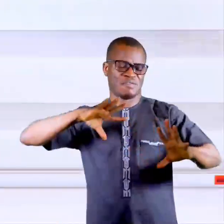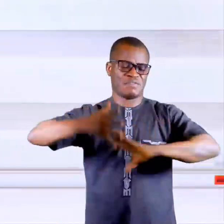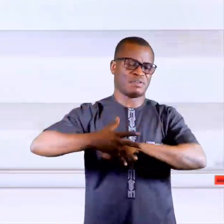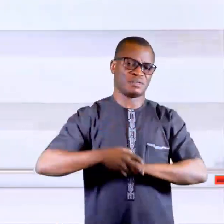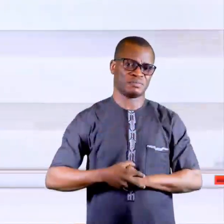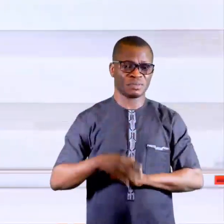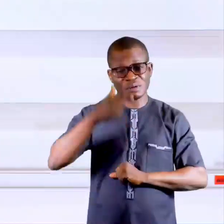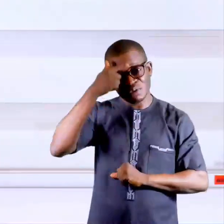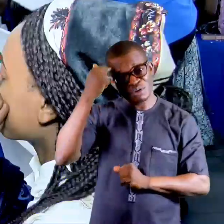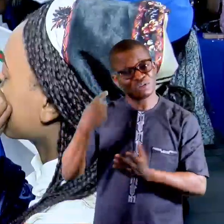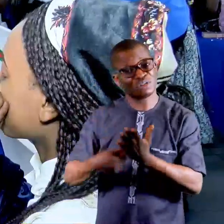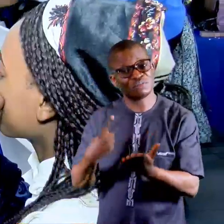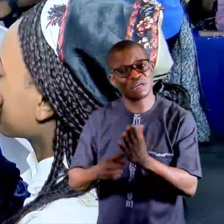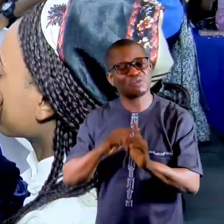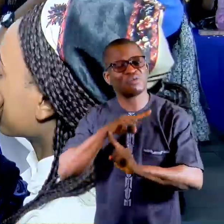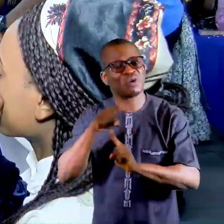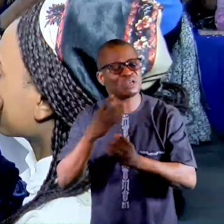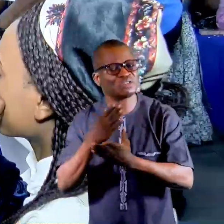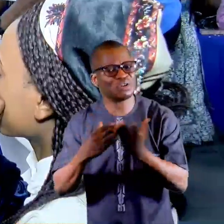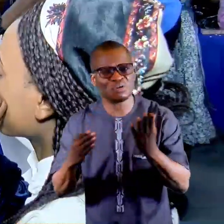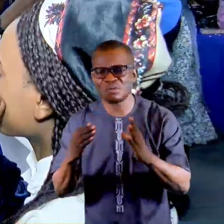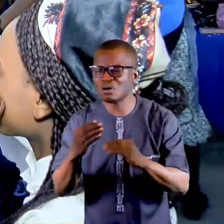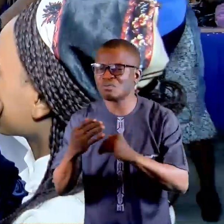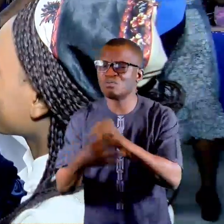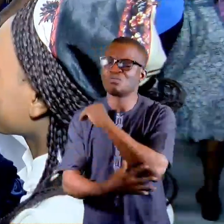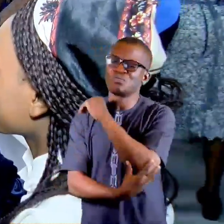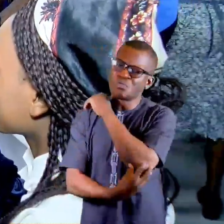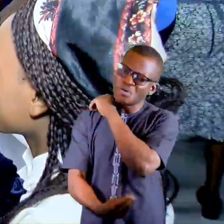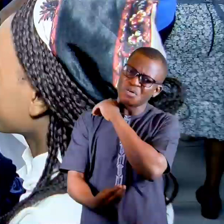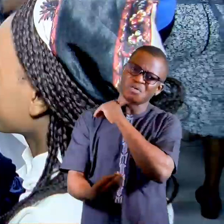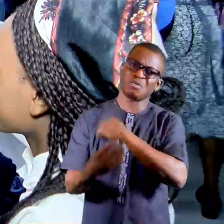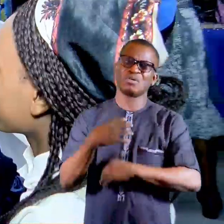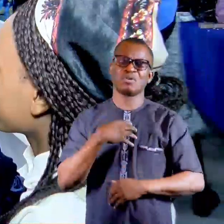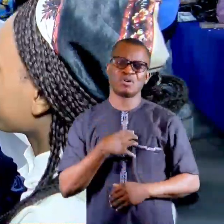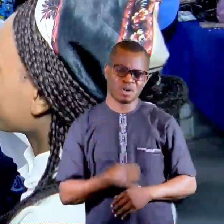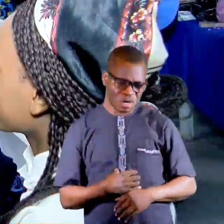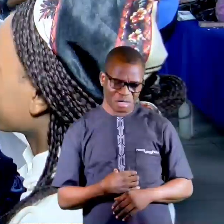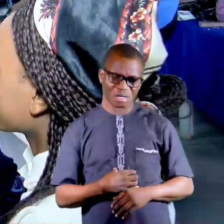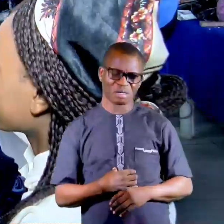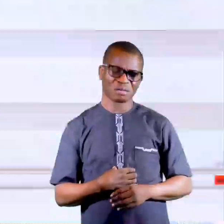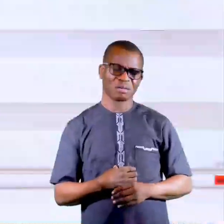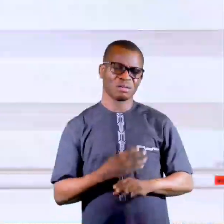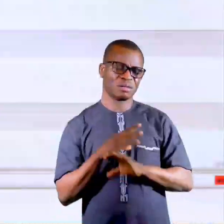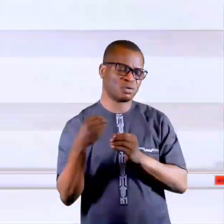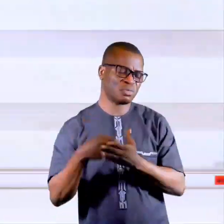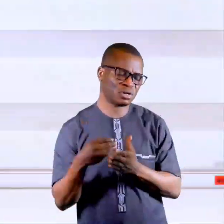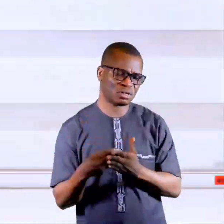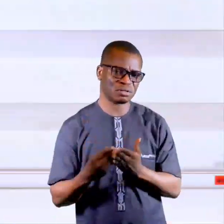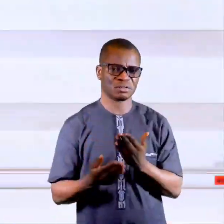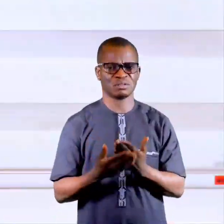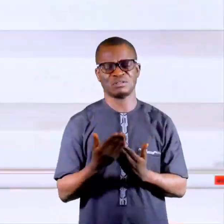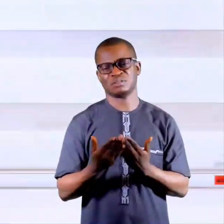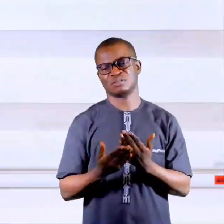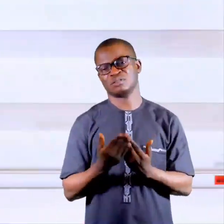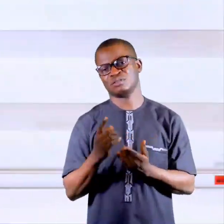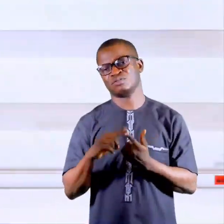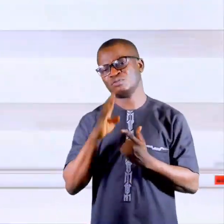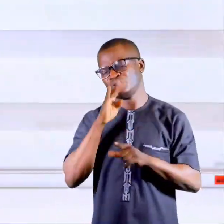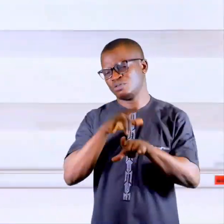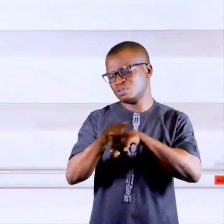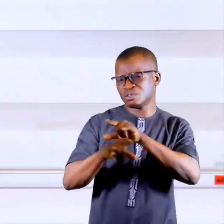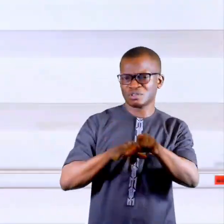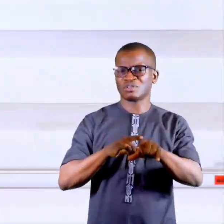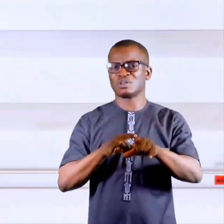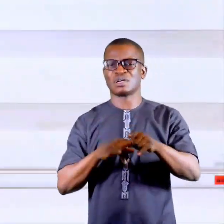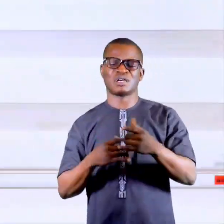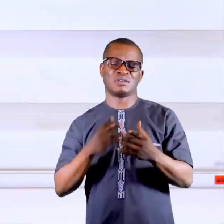is mostly when people are financially vulnerable that they fall victim to sexual and gender-based